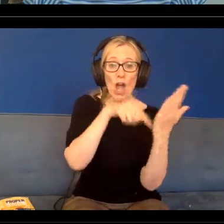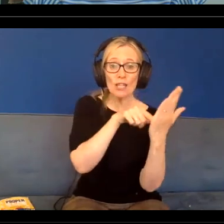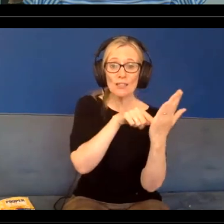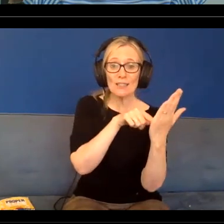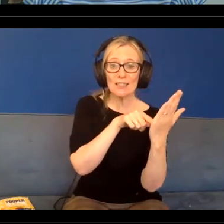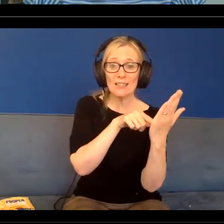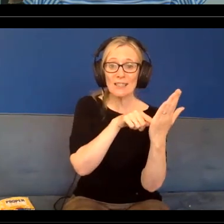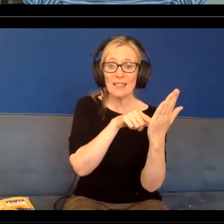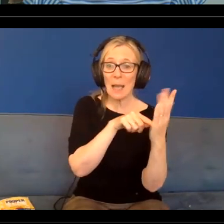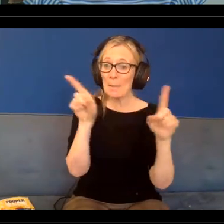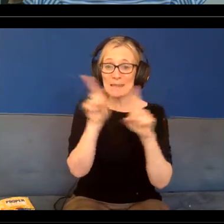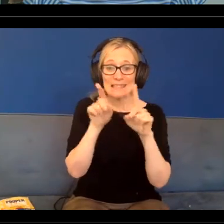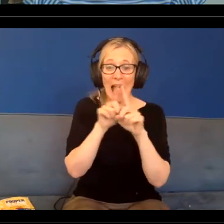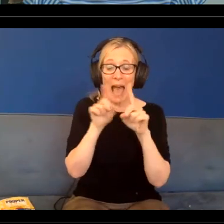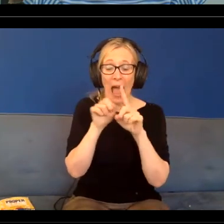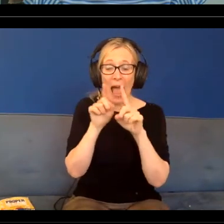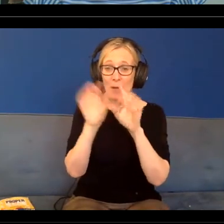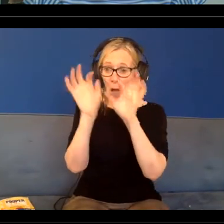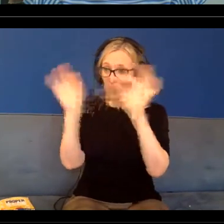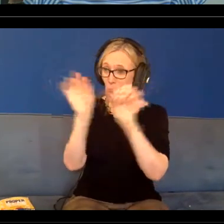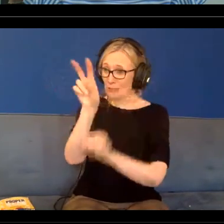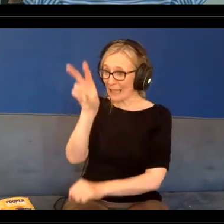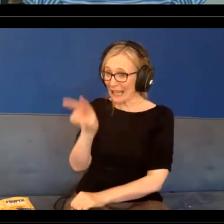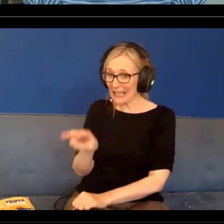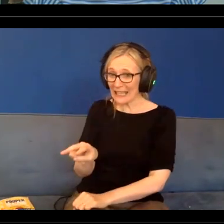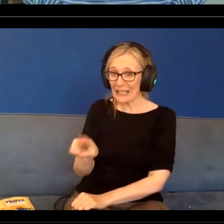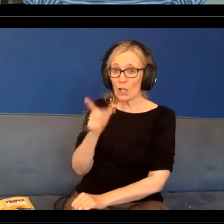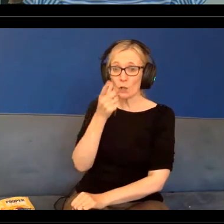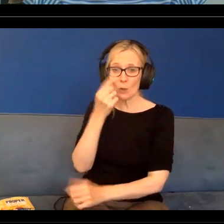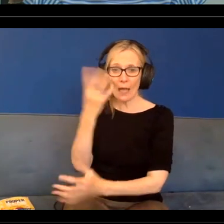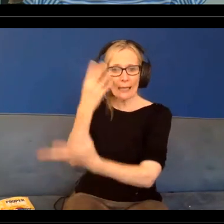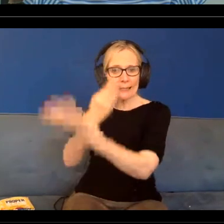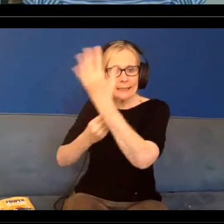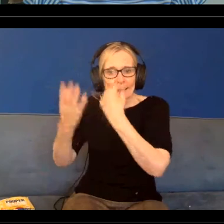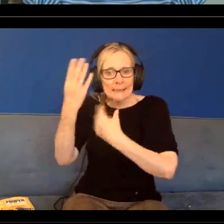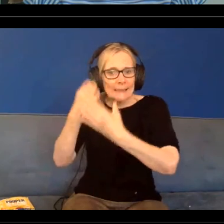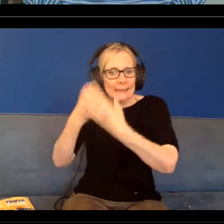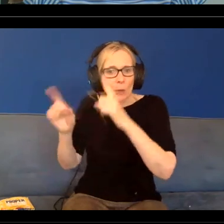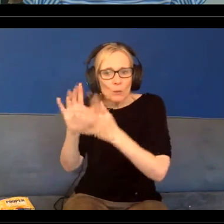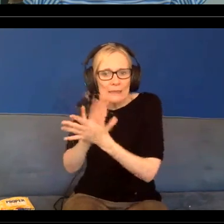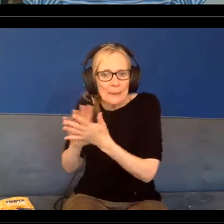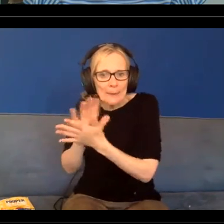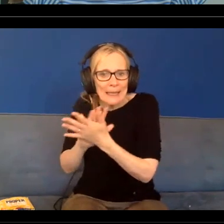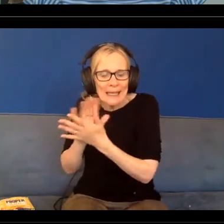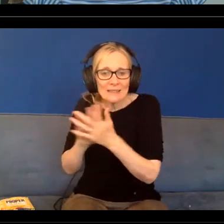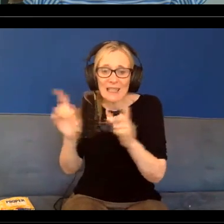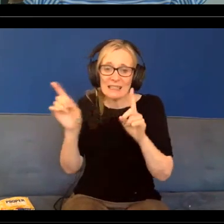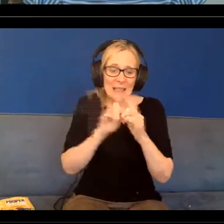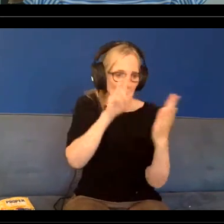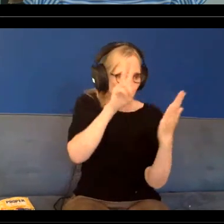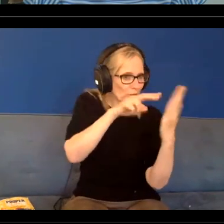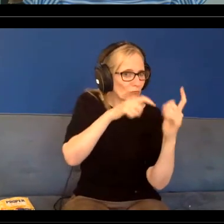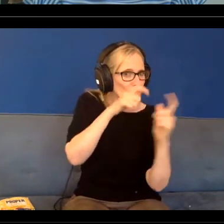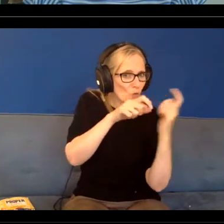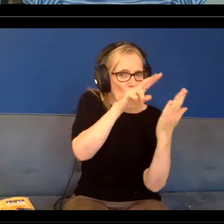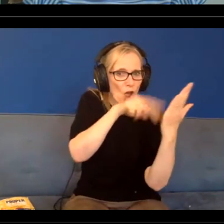when you're looking at a music here, music and words. They're just ways of writing things down